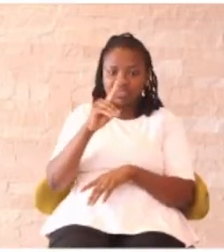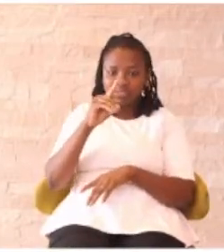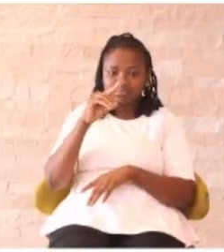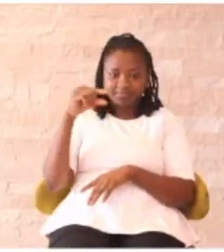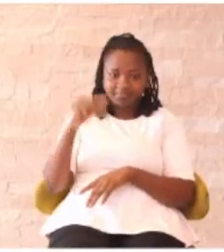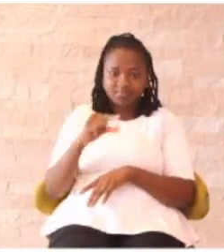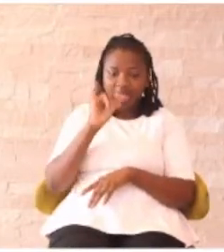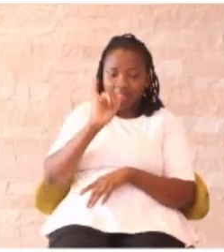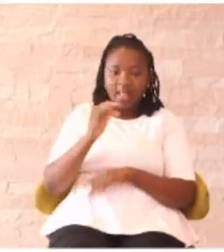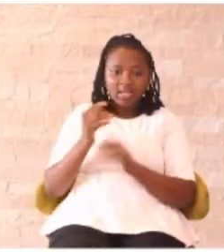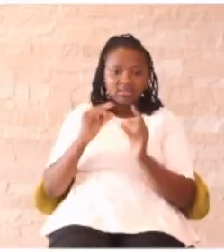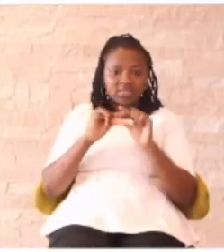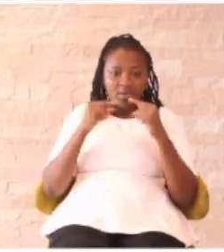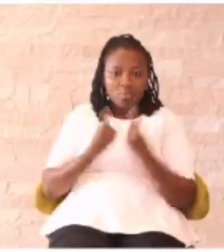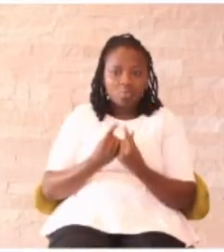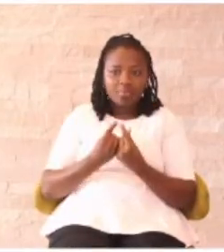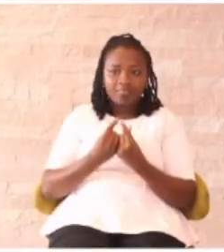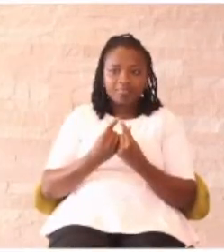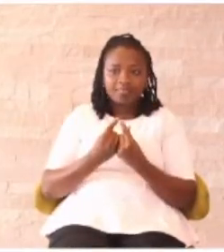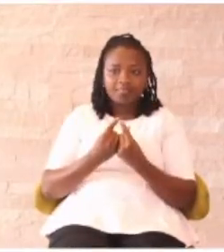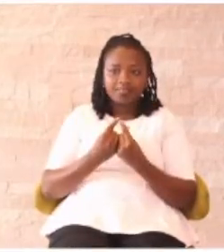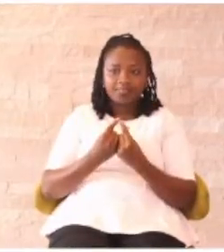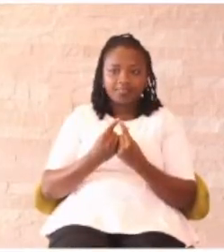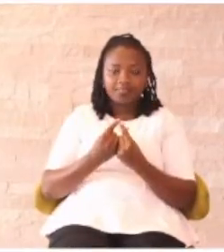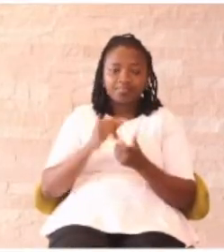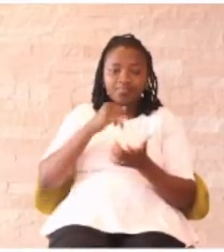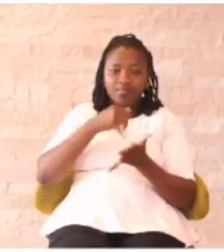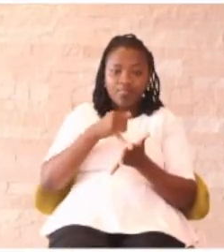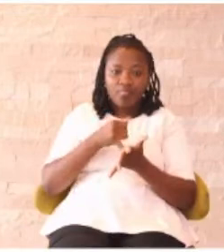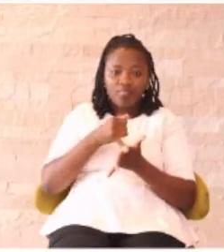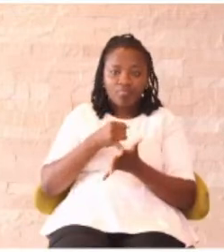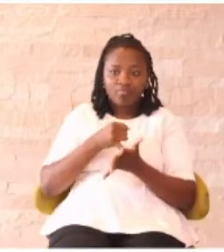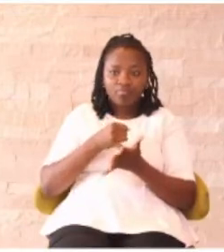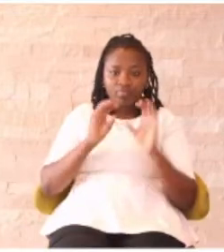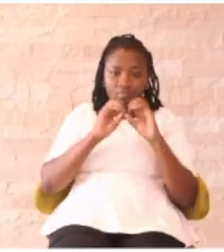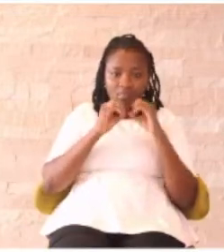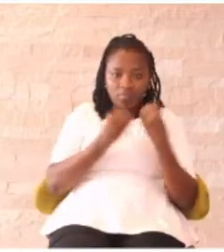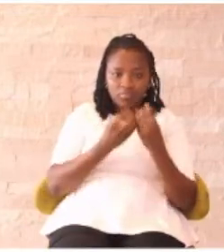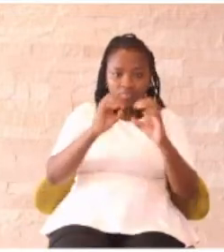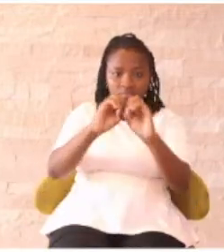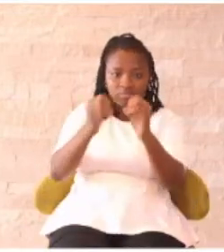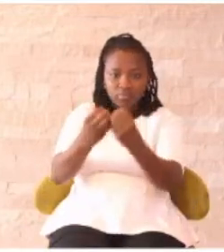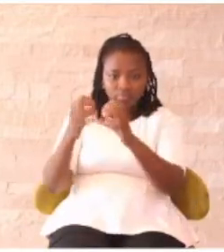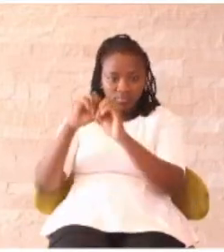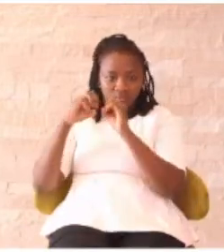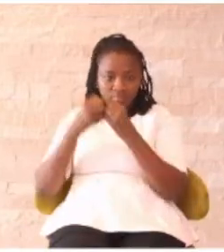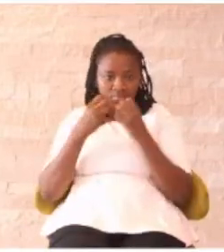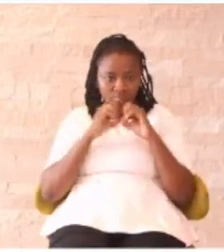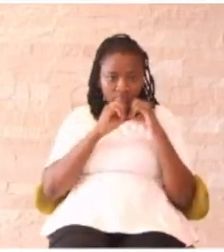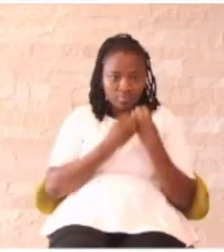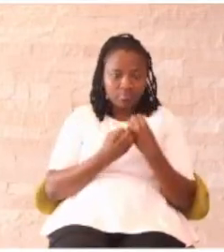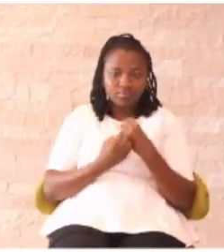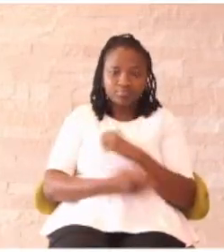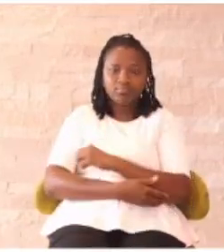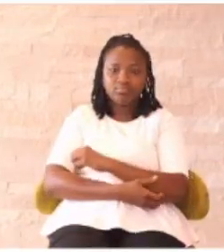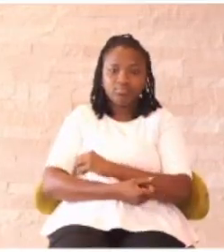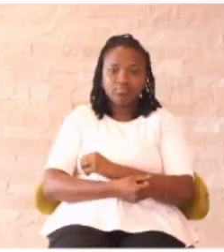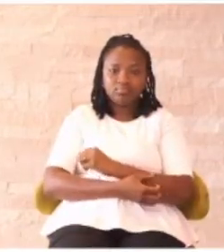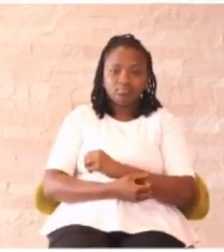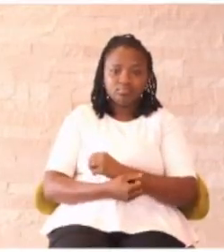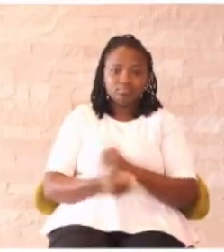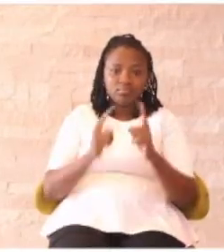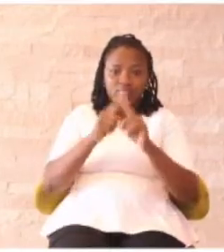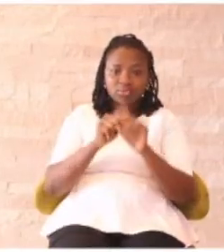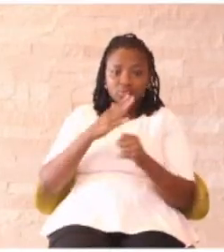of, it's a consortium that is comprised of organizations, which and our mandate is